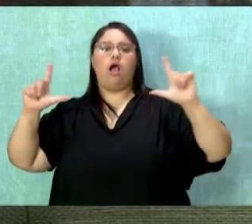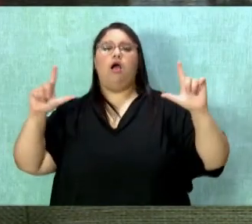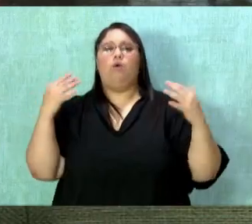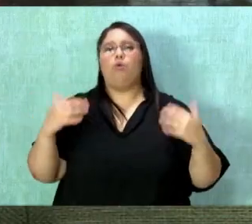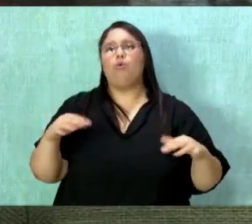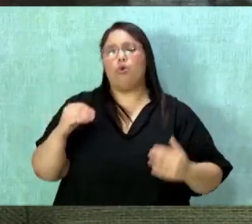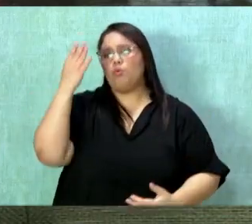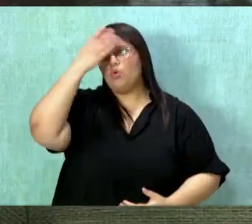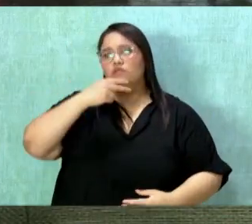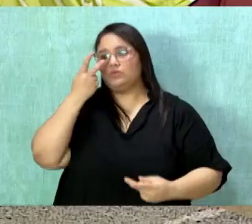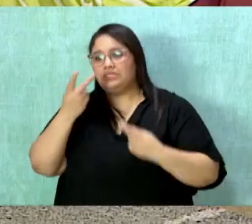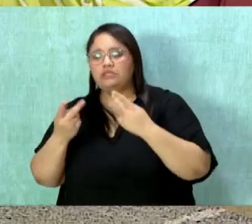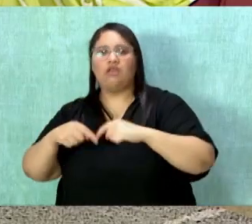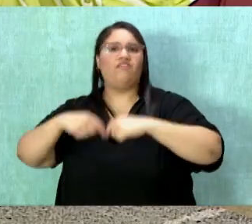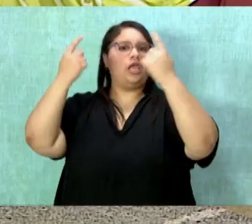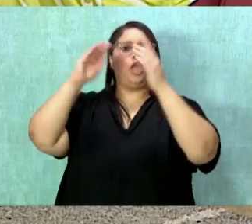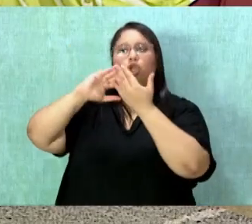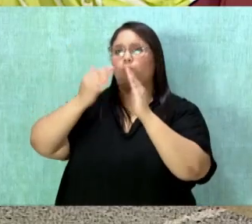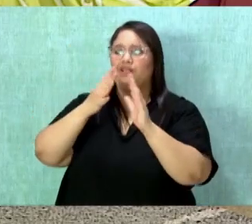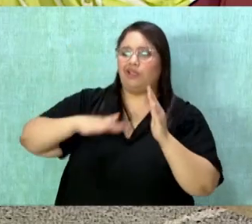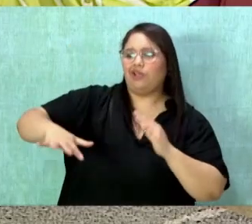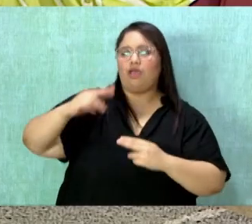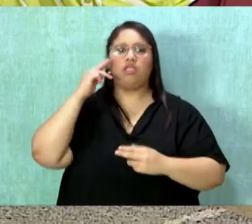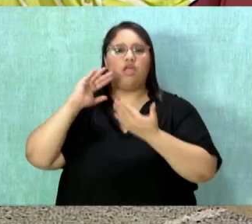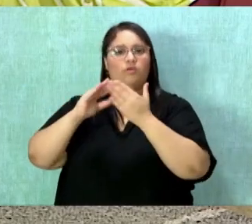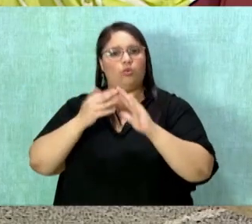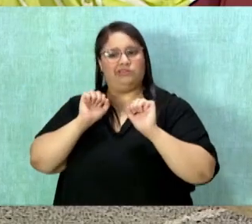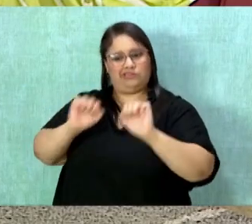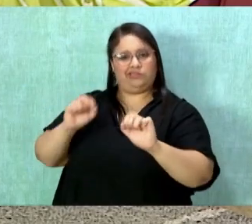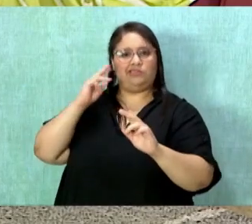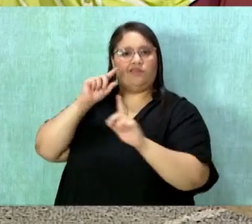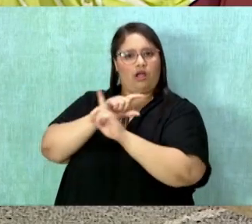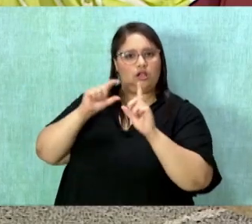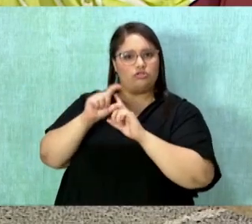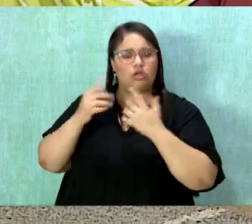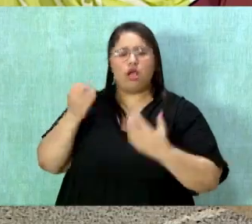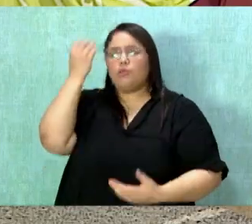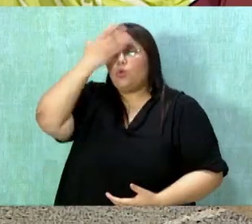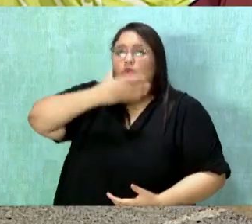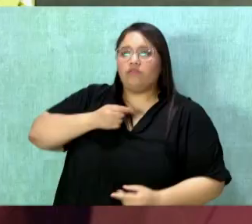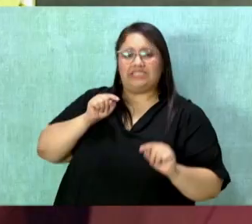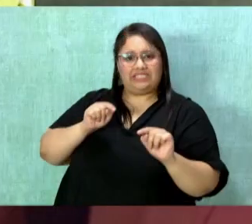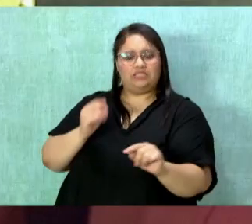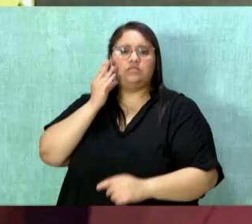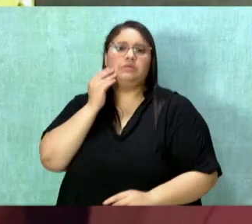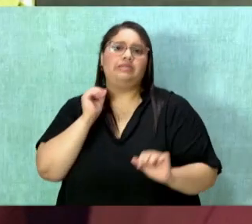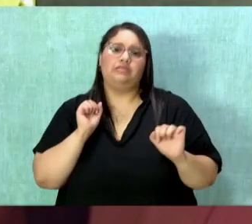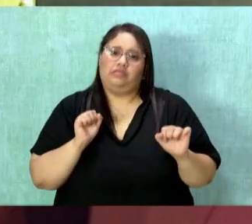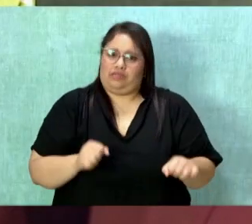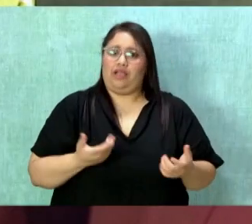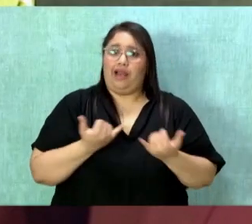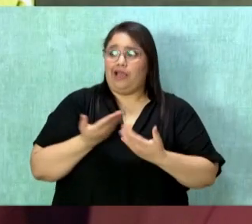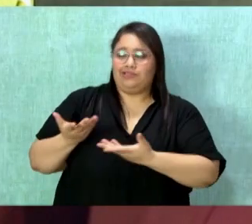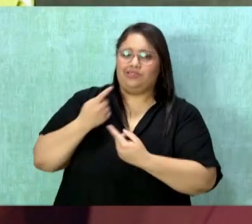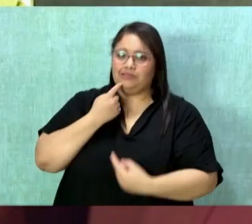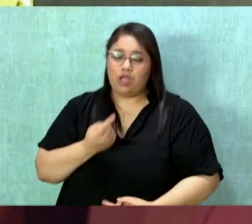whole different community, the deaf community with their deaf culture. That is something beautiful to experience, like she said.